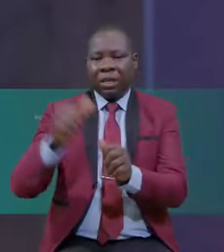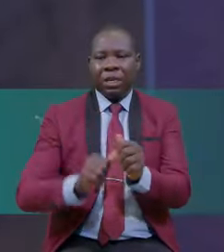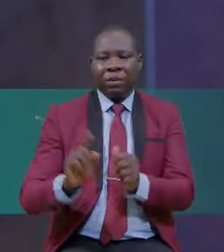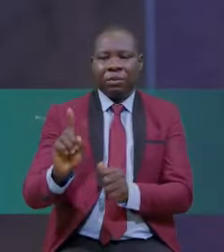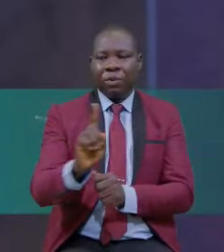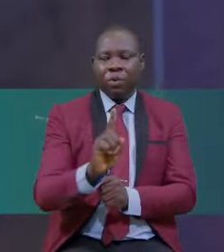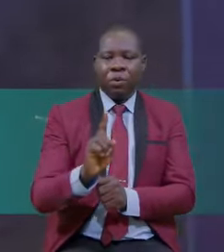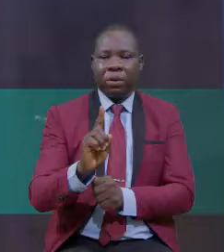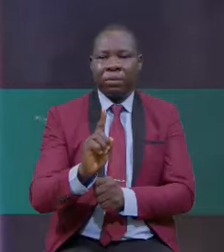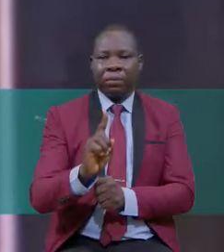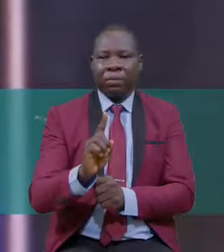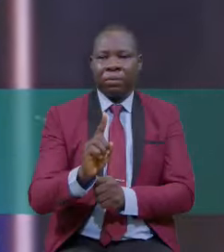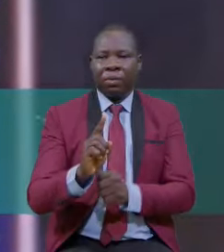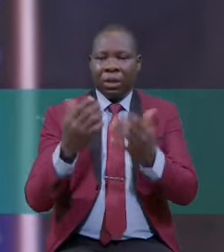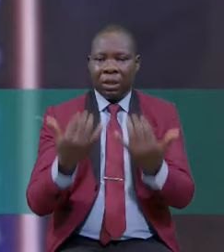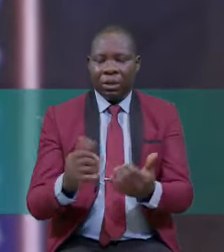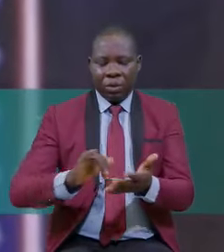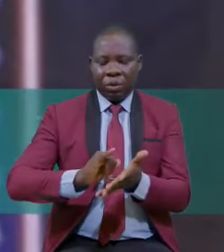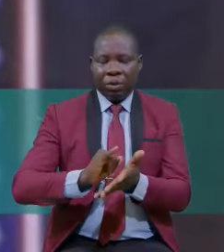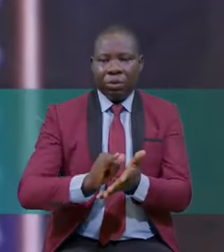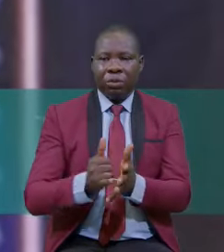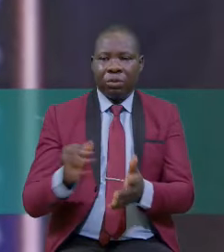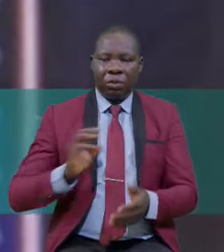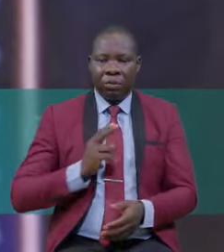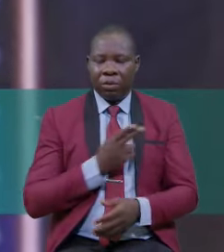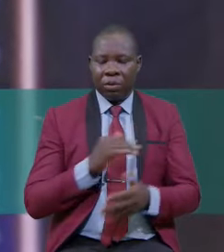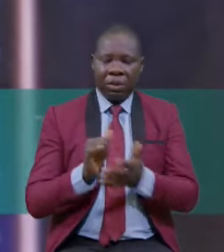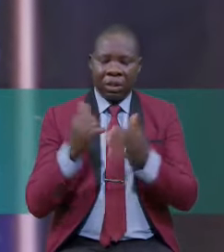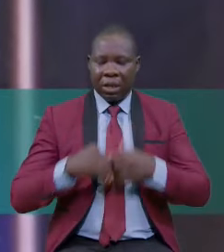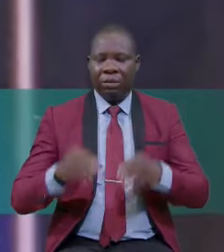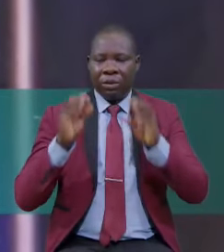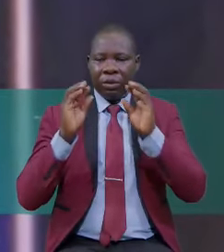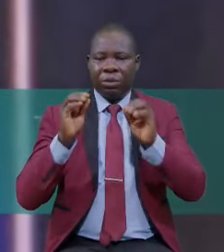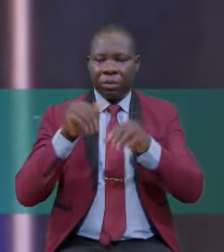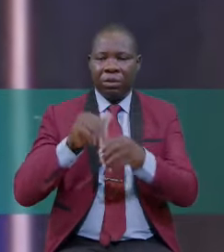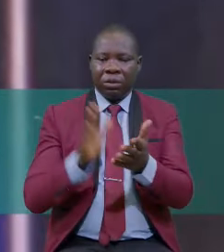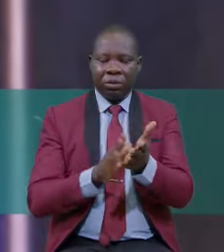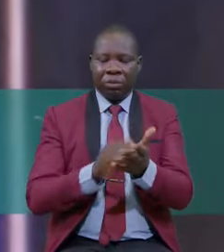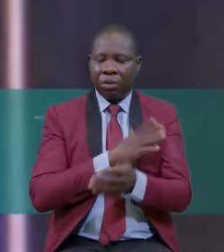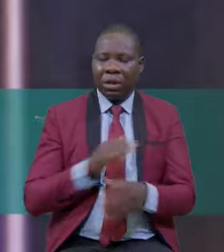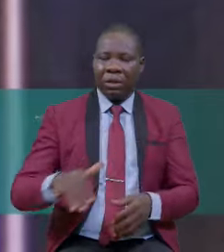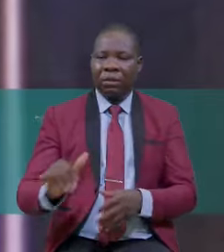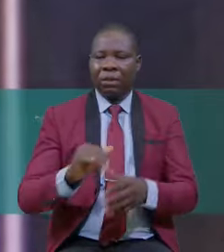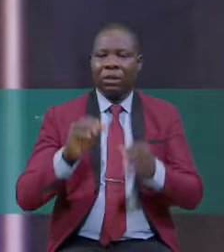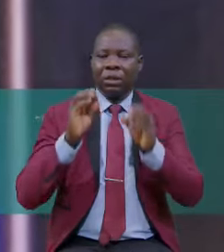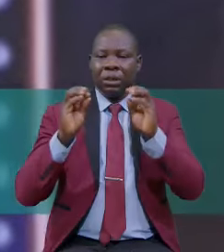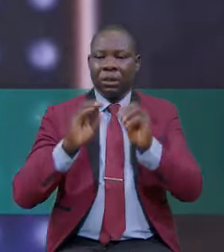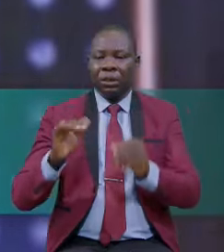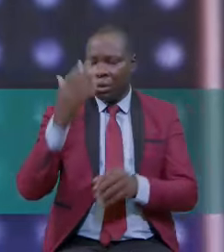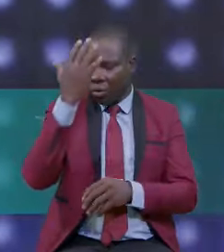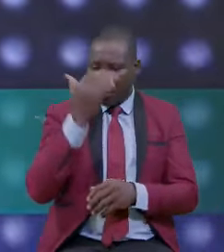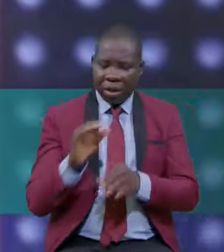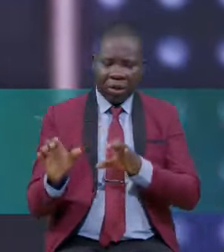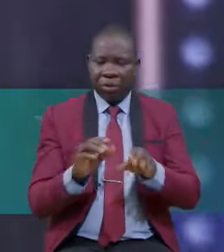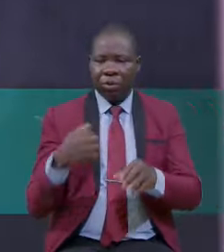us who have taught in schools or who are still teaching, why do we change our textbooks? Because